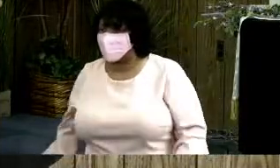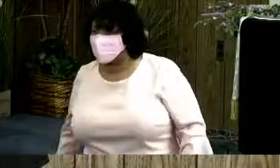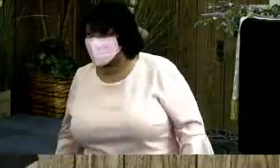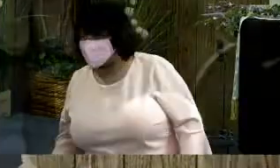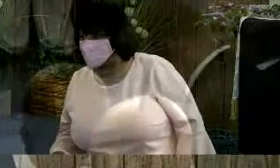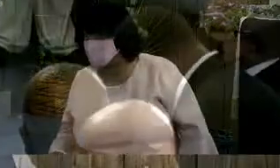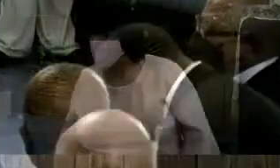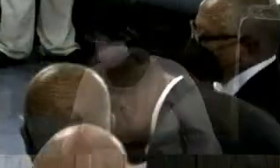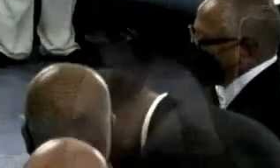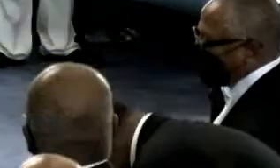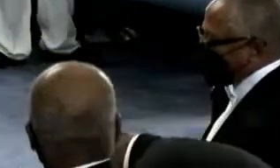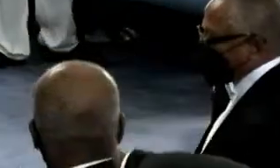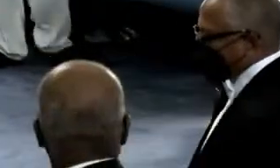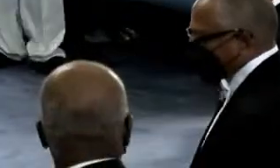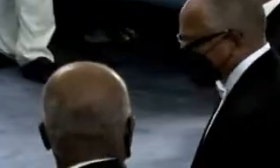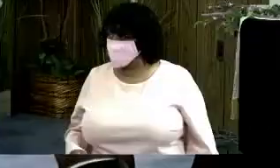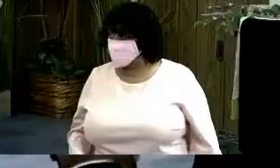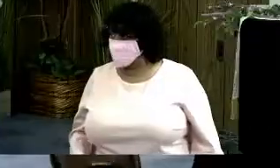You may be seated.